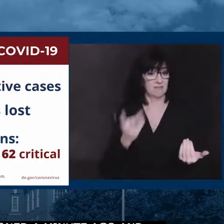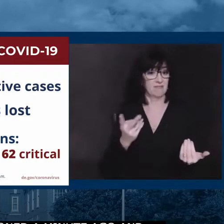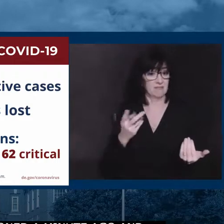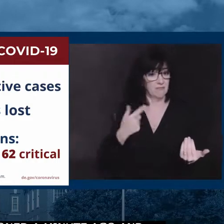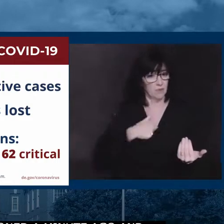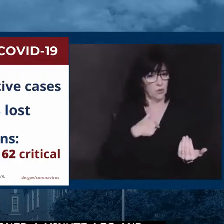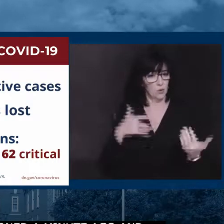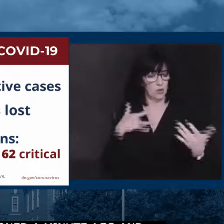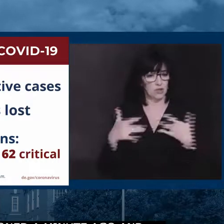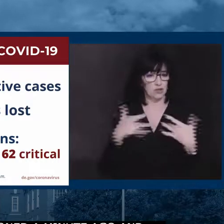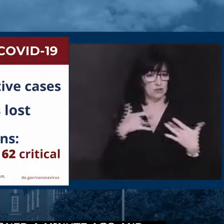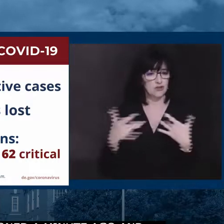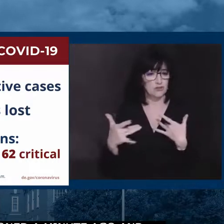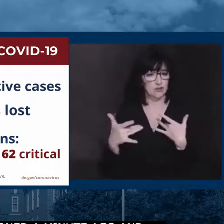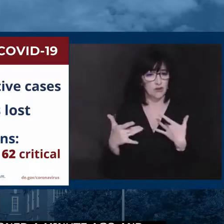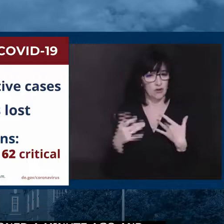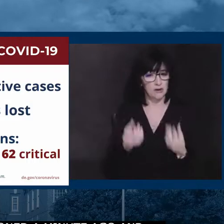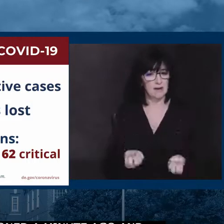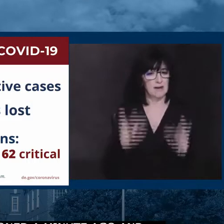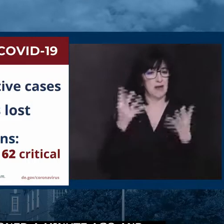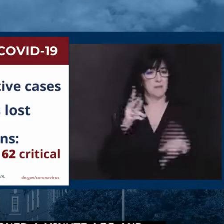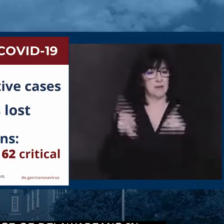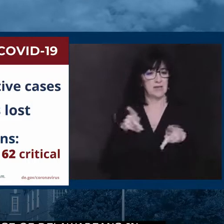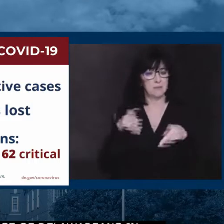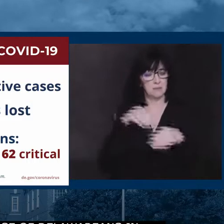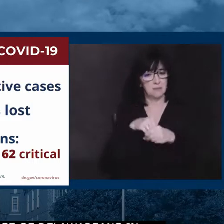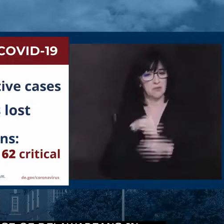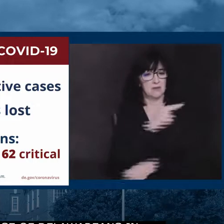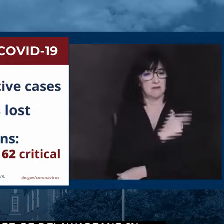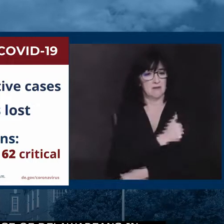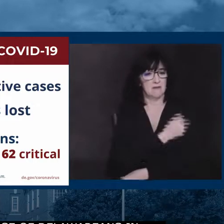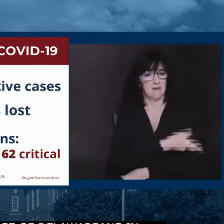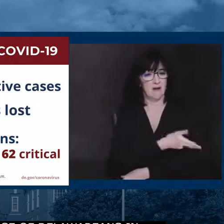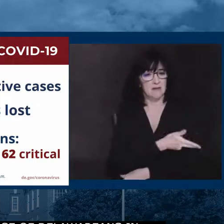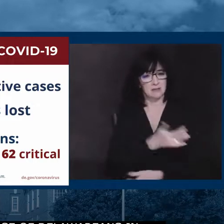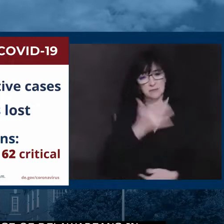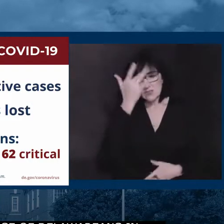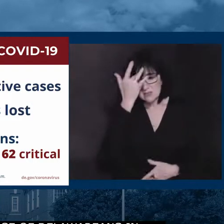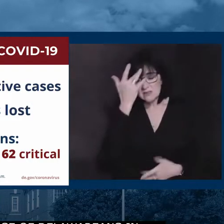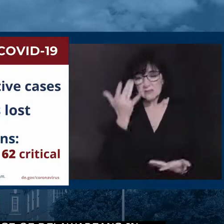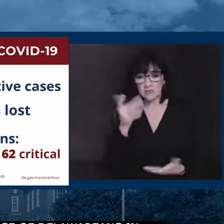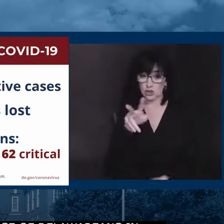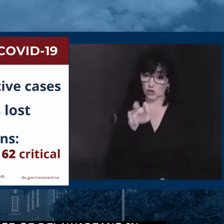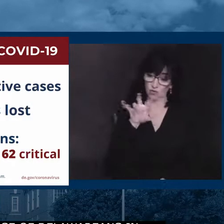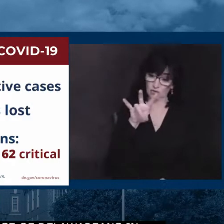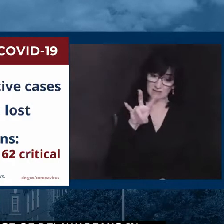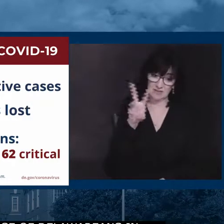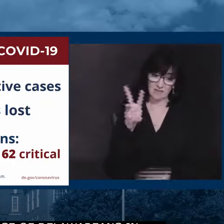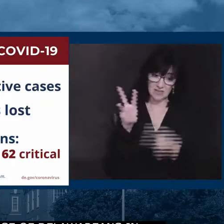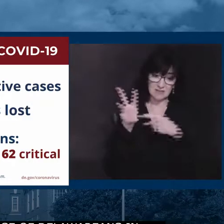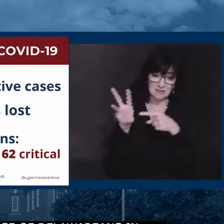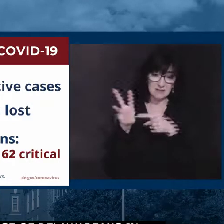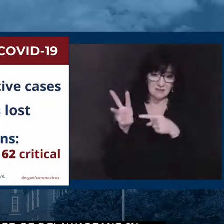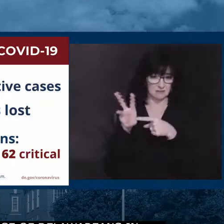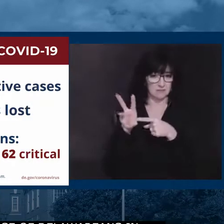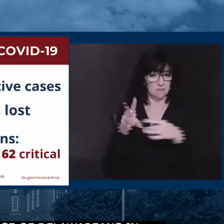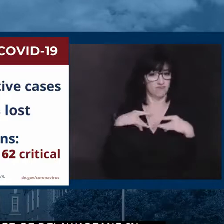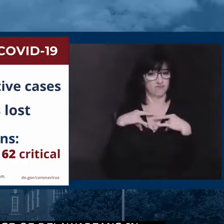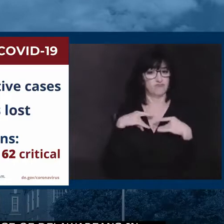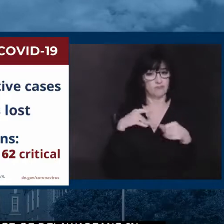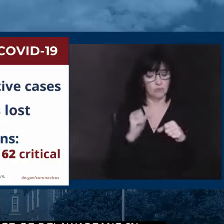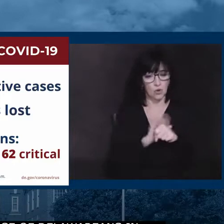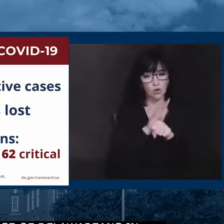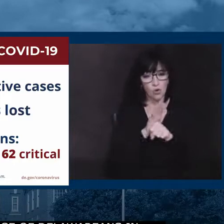41 new admissions to the hospital, 376. We'll compare that with what we saw in the spring in a